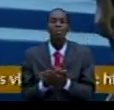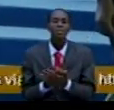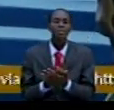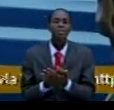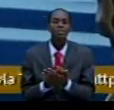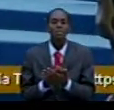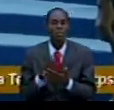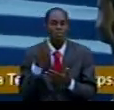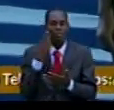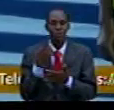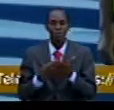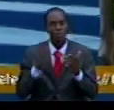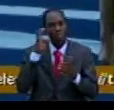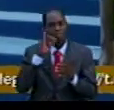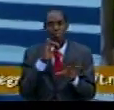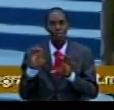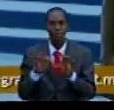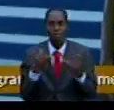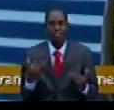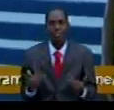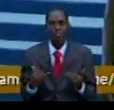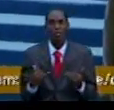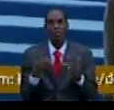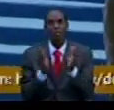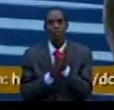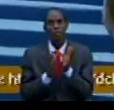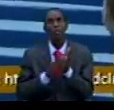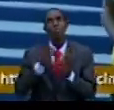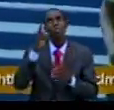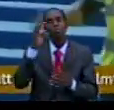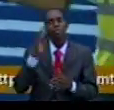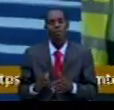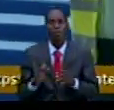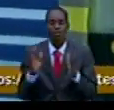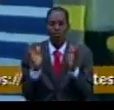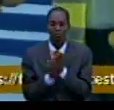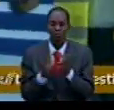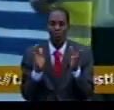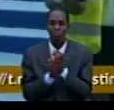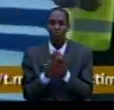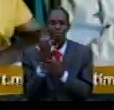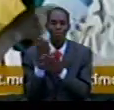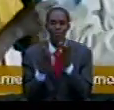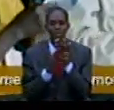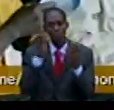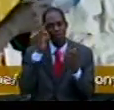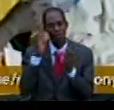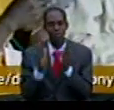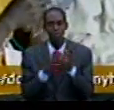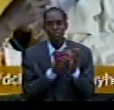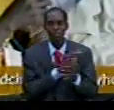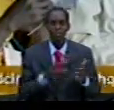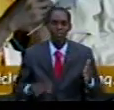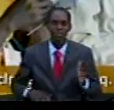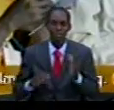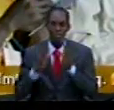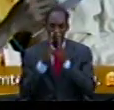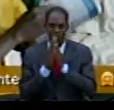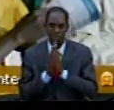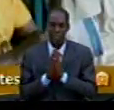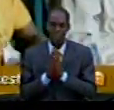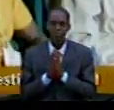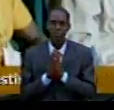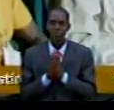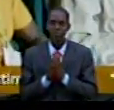again, come up. Praise God. Praise the Lord. Put your hands together for Jesus Christ. Amen.